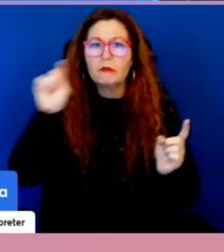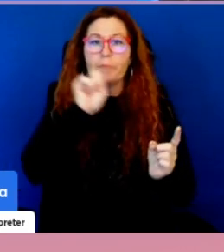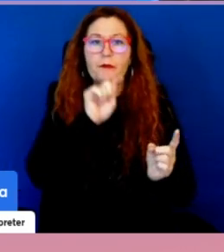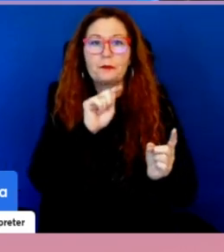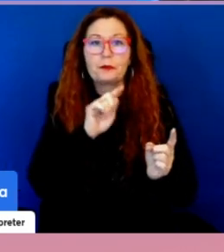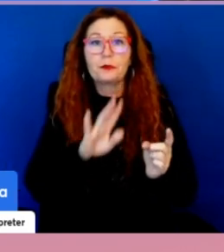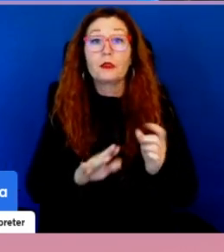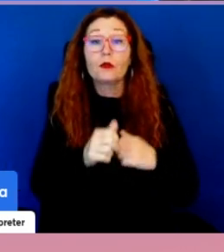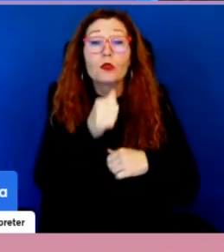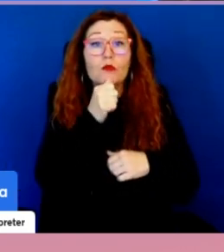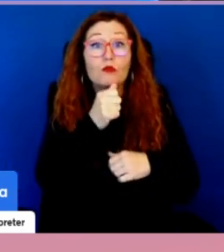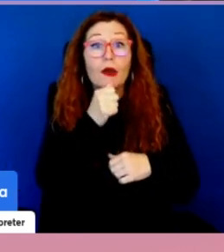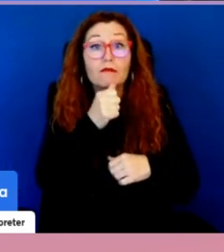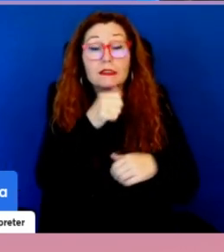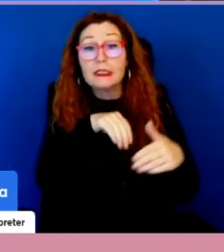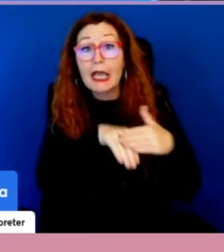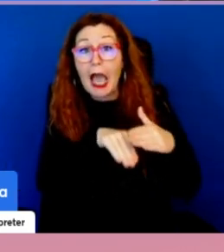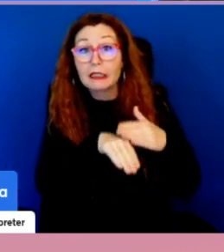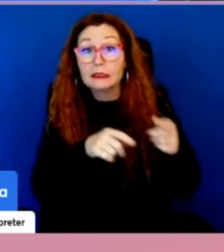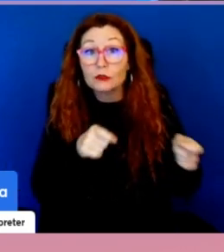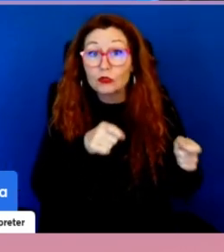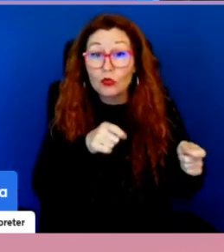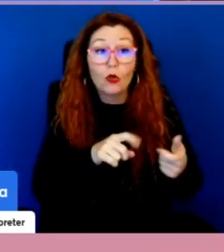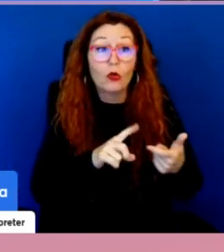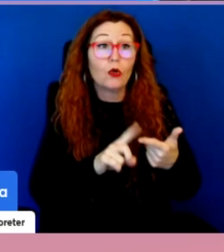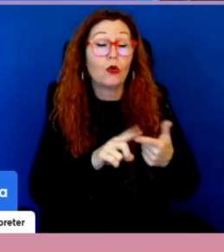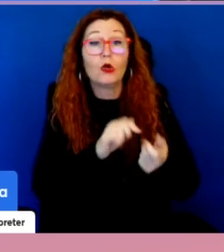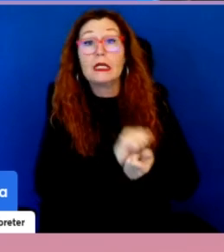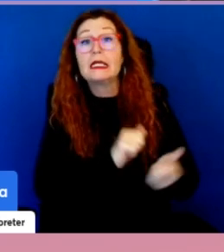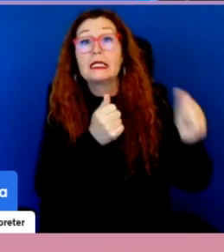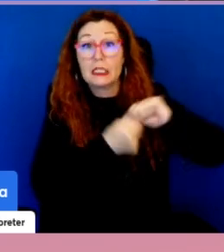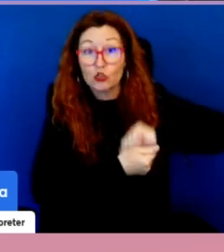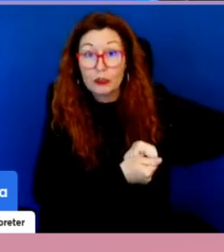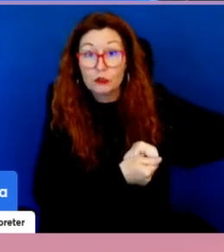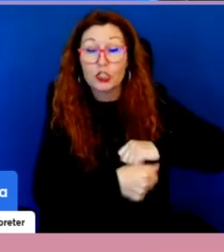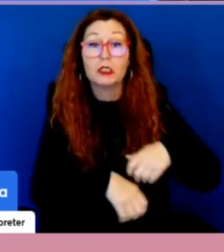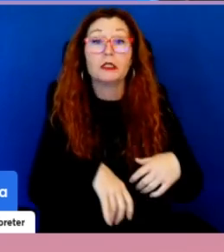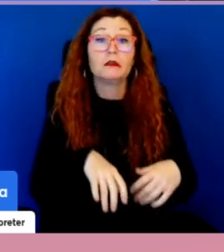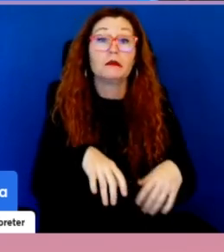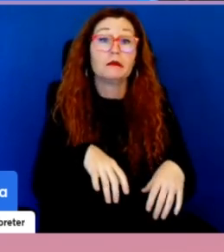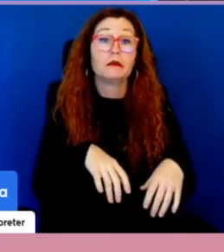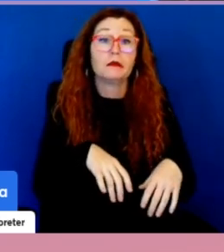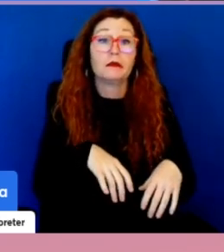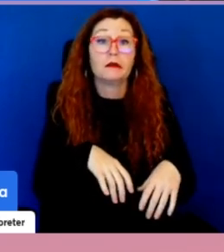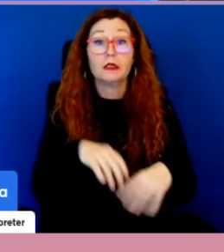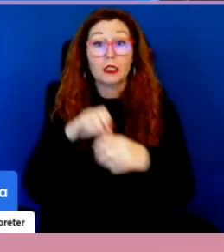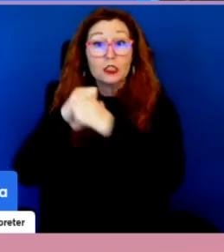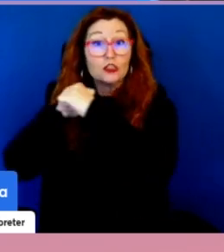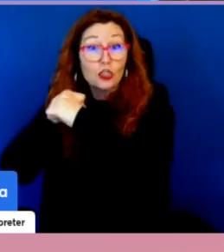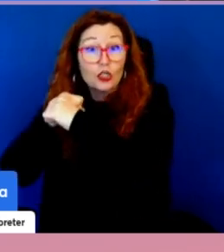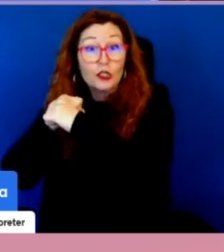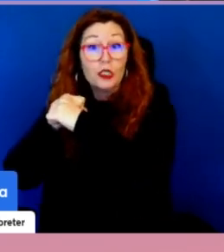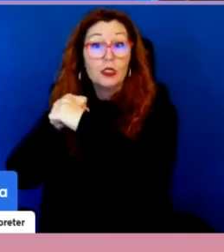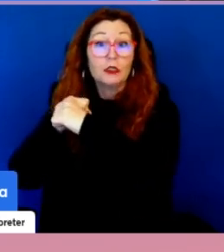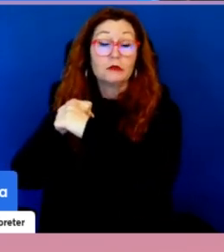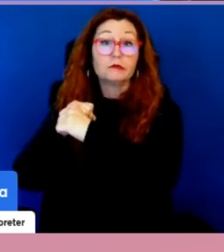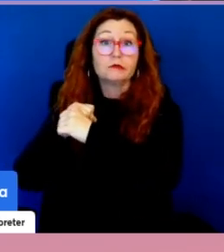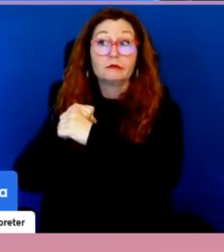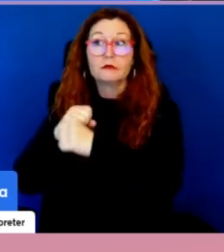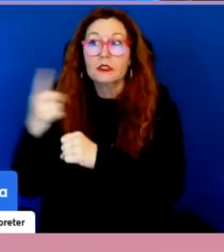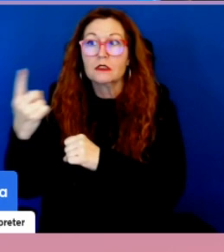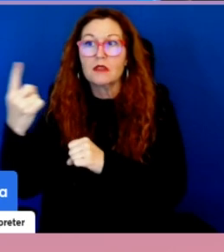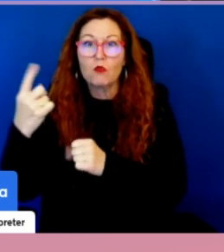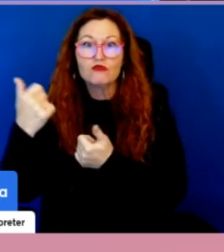privacy, you have things like access control and encryption. Under security, you have things like intrusion